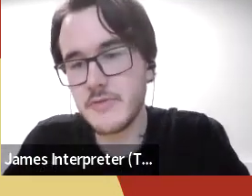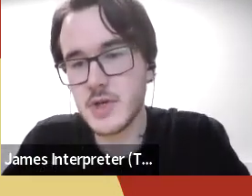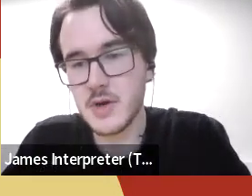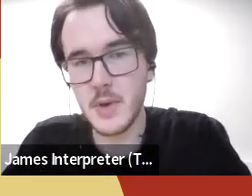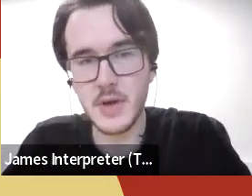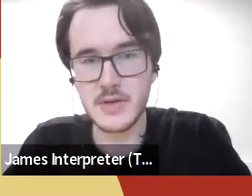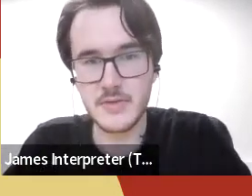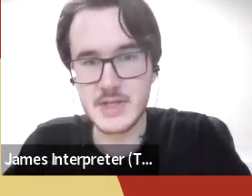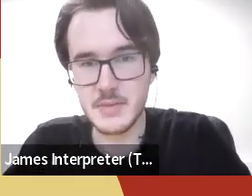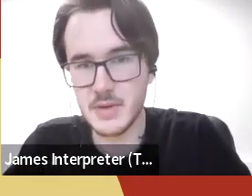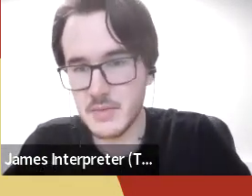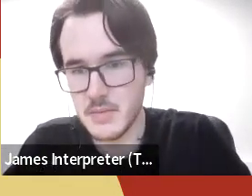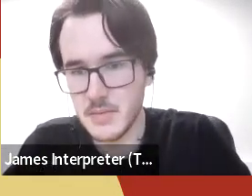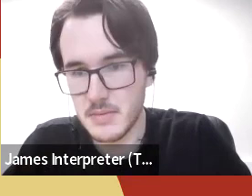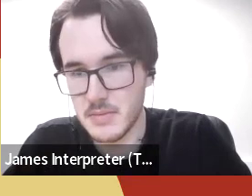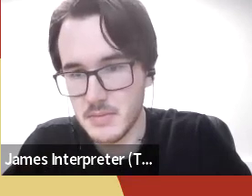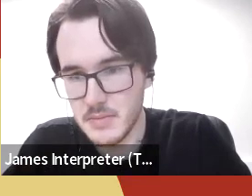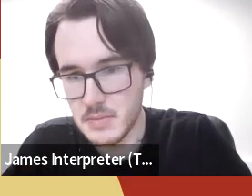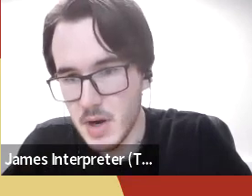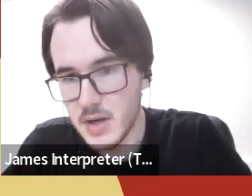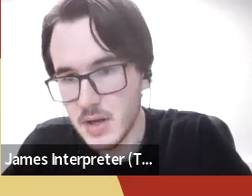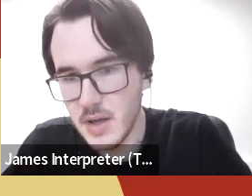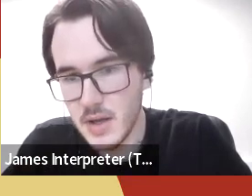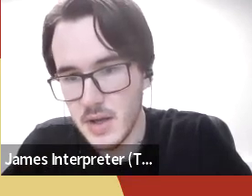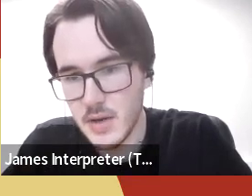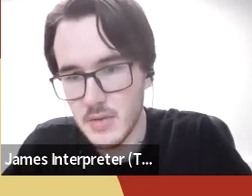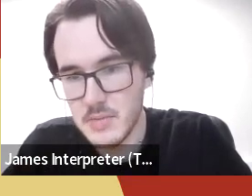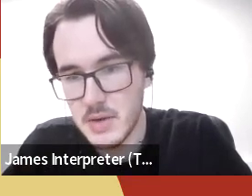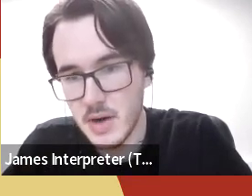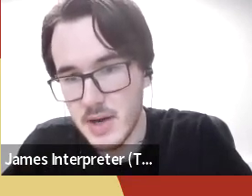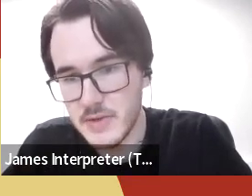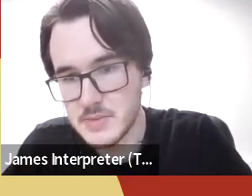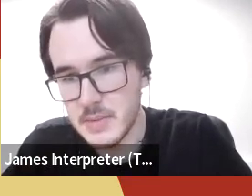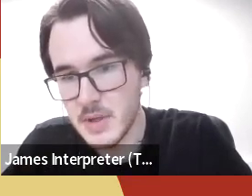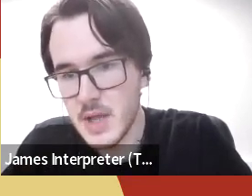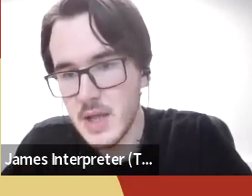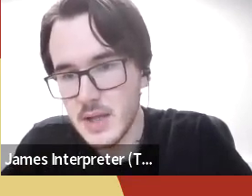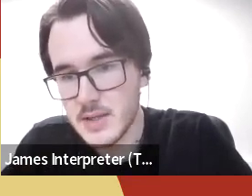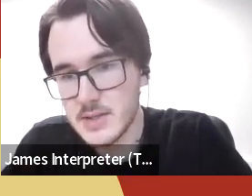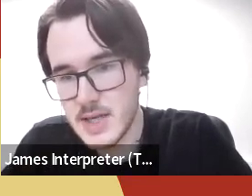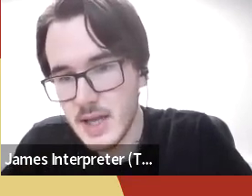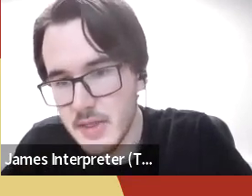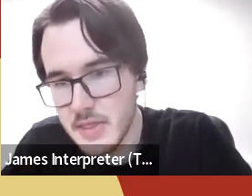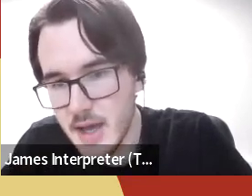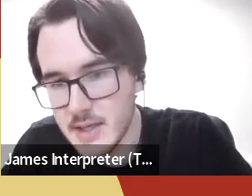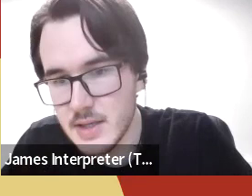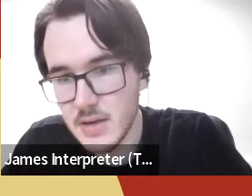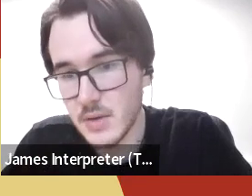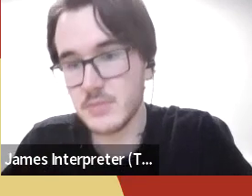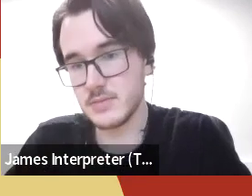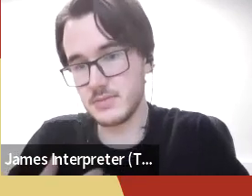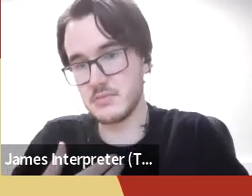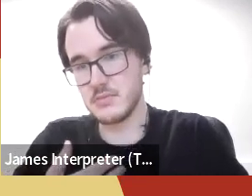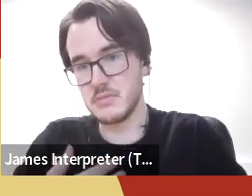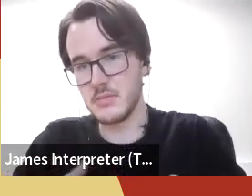so whenever talking about, for example, Mark or Mary or any of these people can say that,